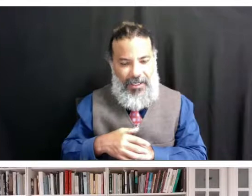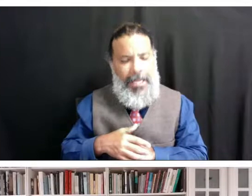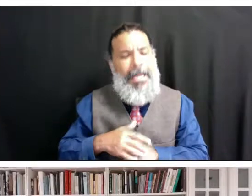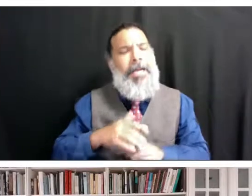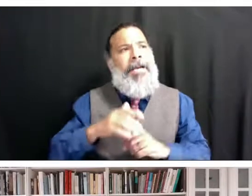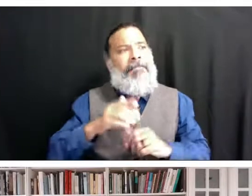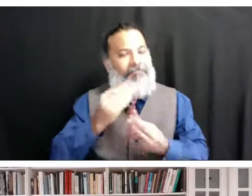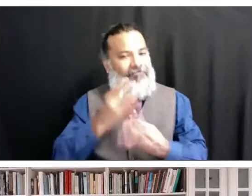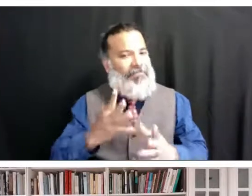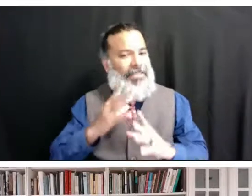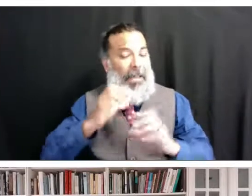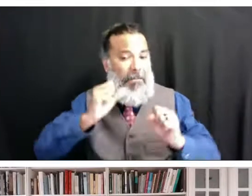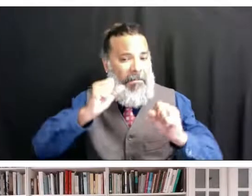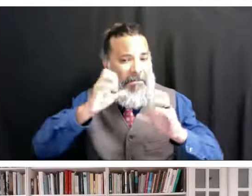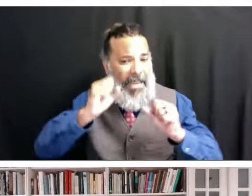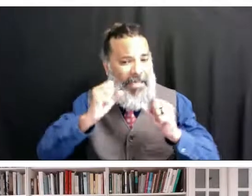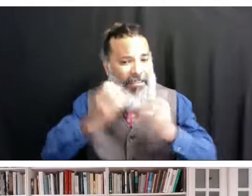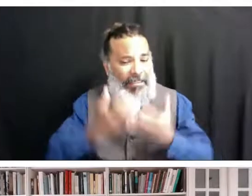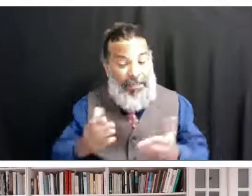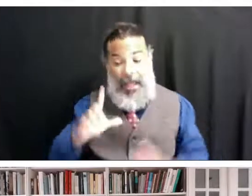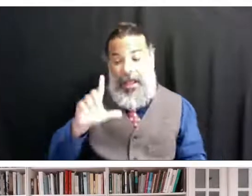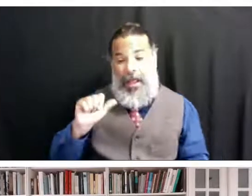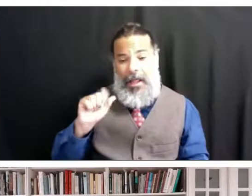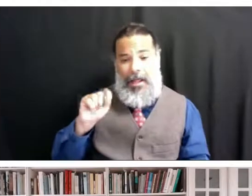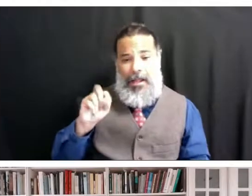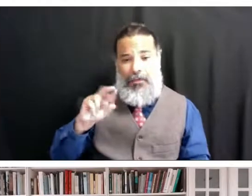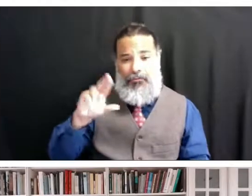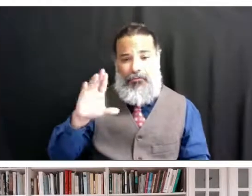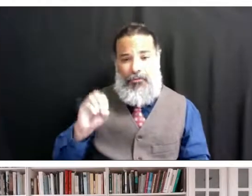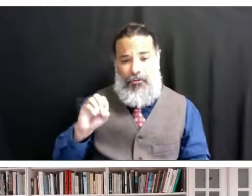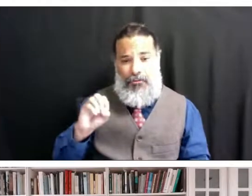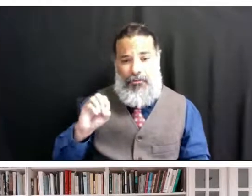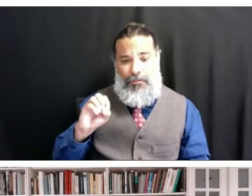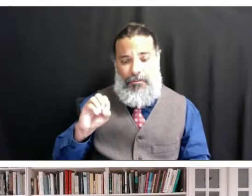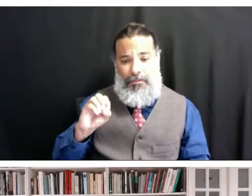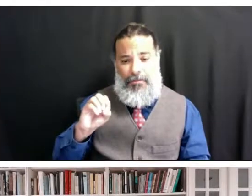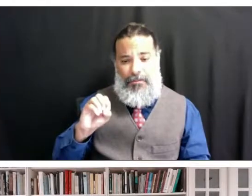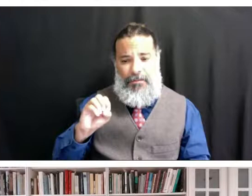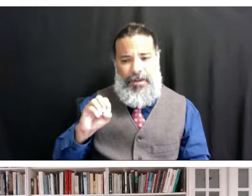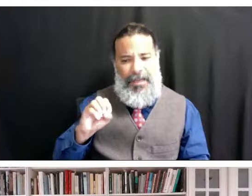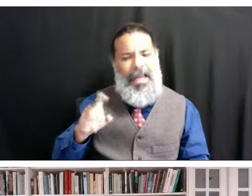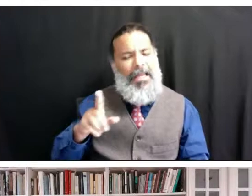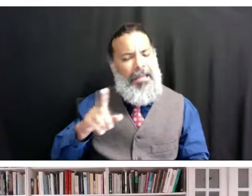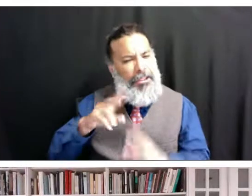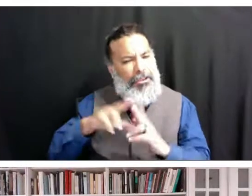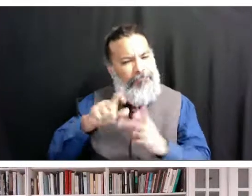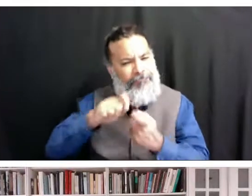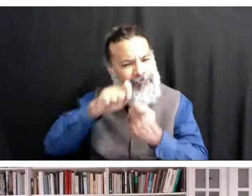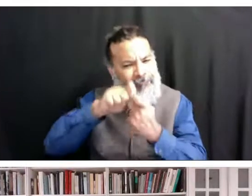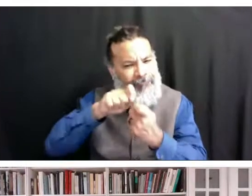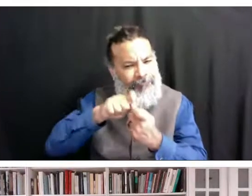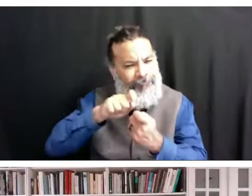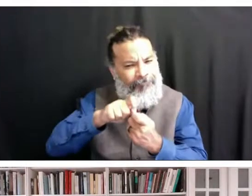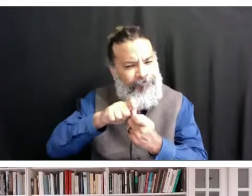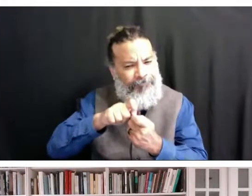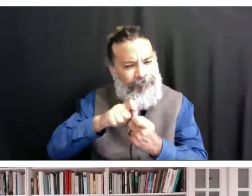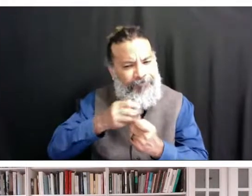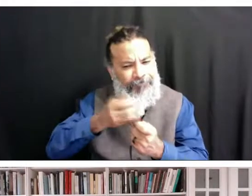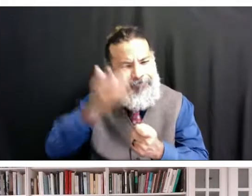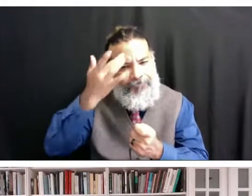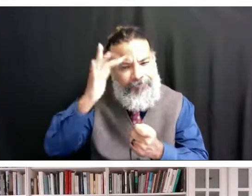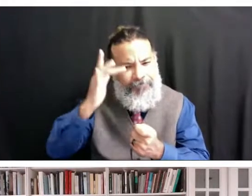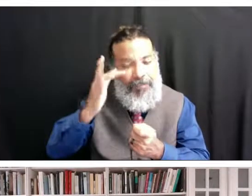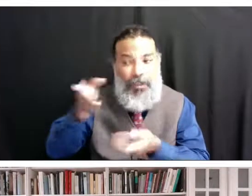amazing thing to me that Latrobe would have been so meticulous as to